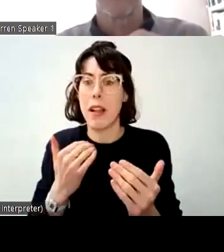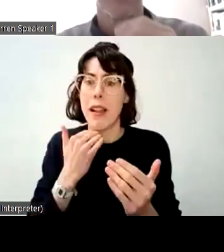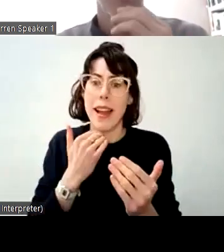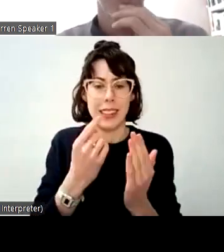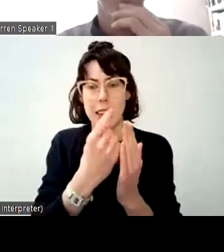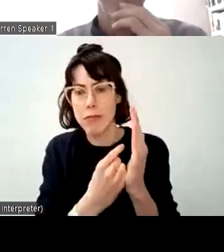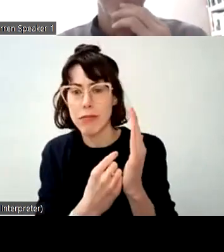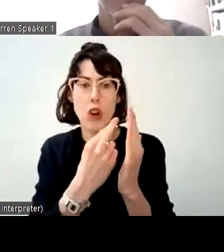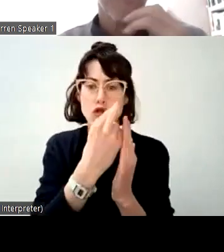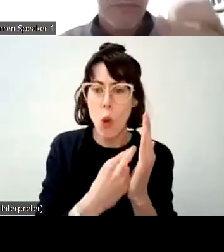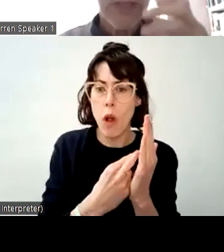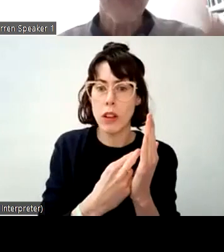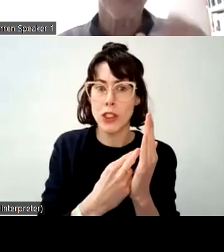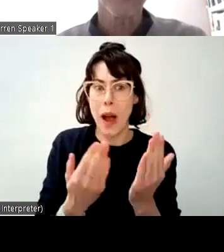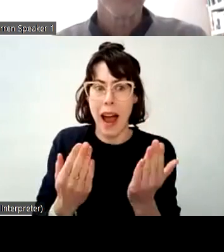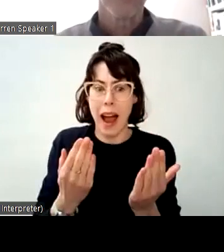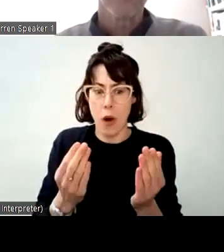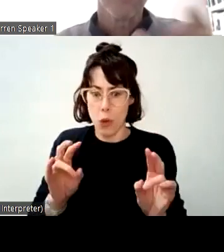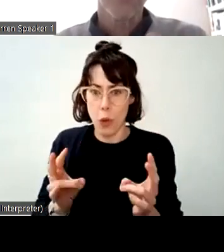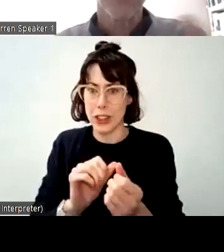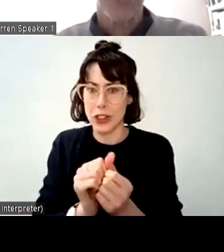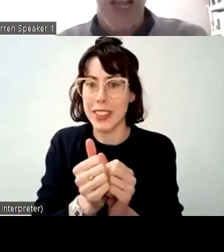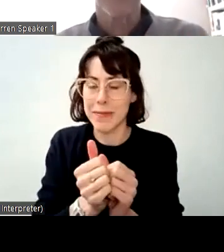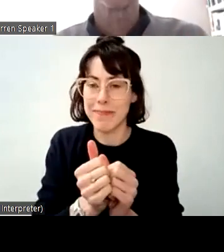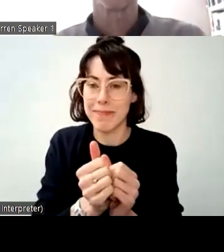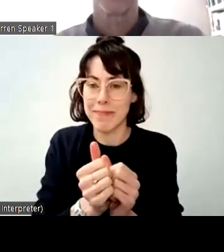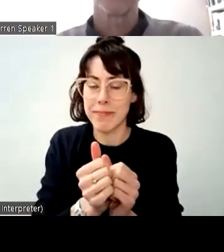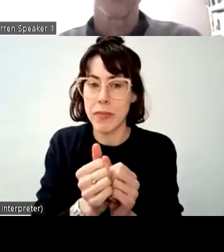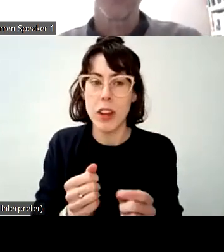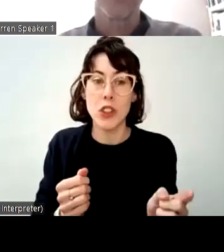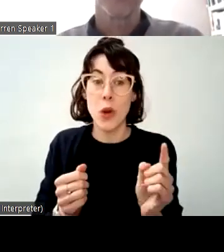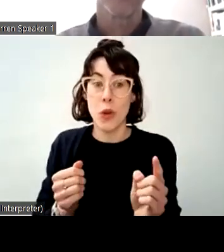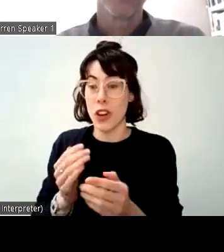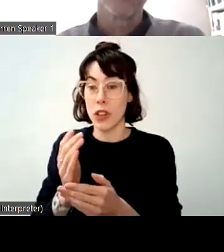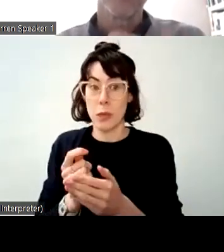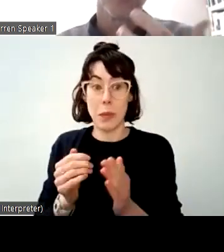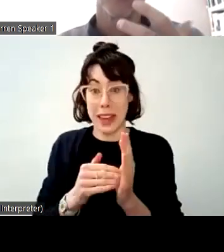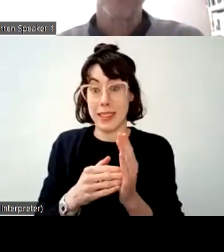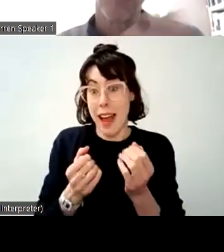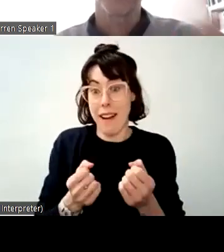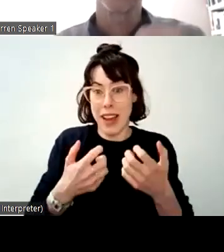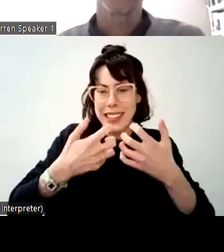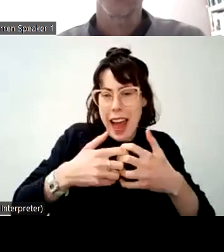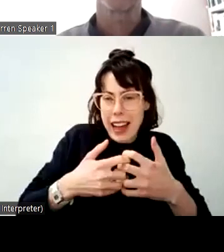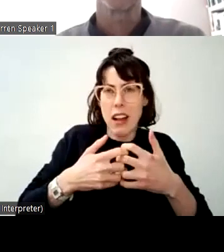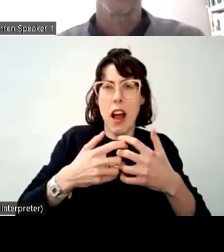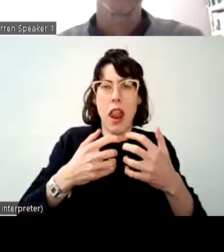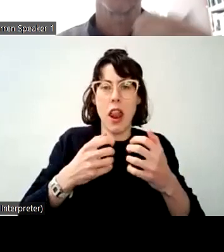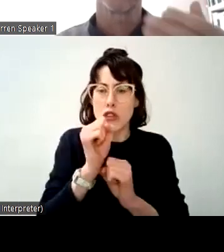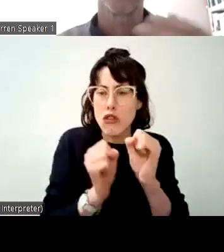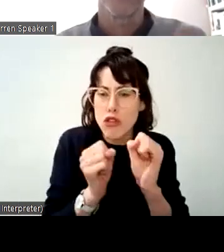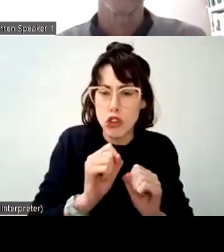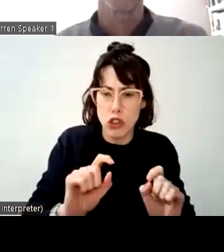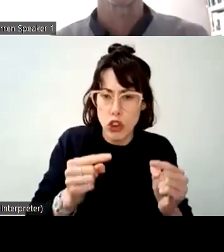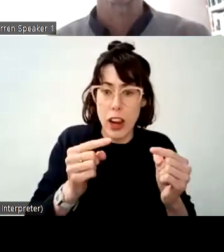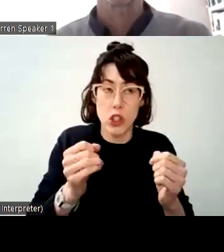that's actually required. So it's not so much the technical challenges, though they are there, but it's almost the politics and the social